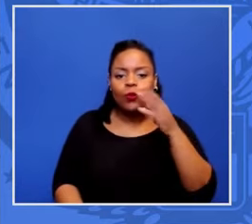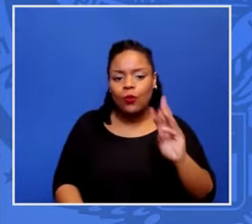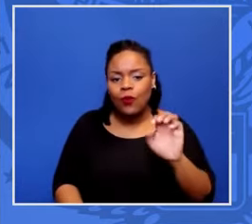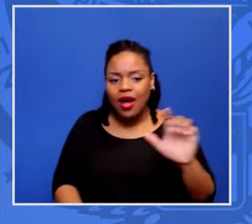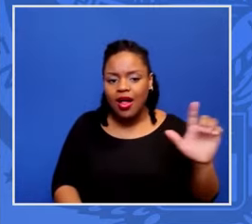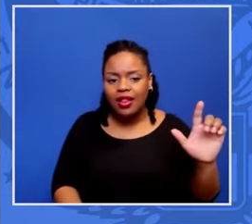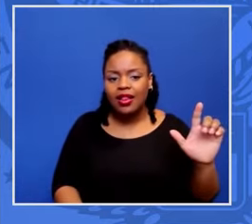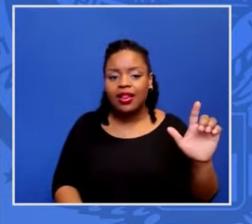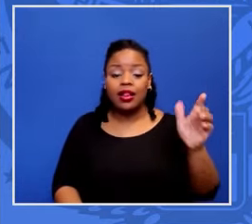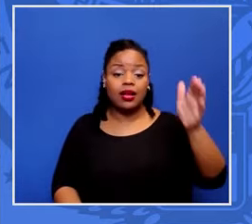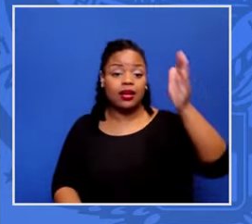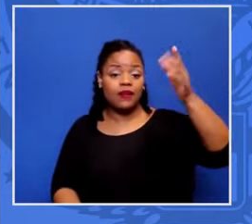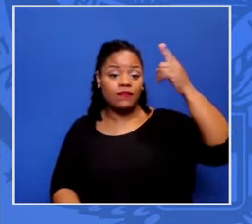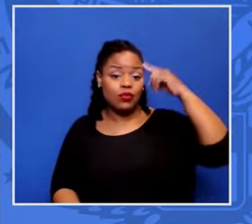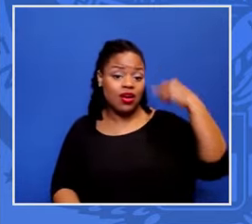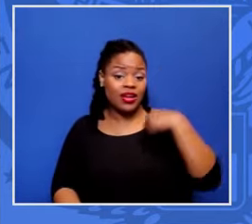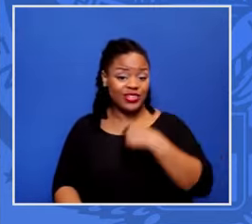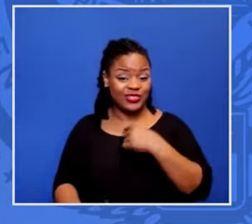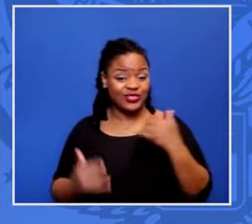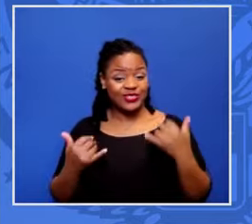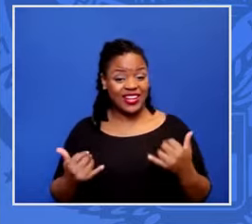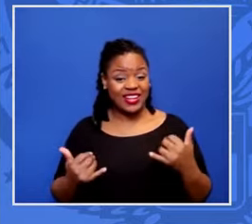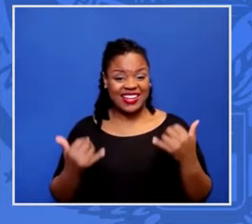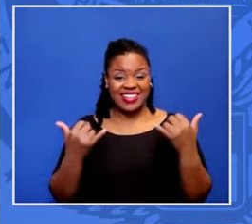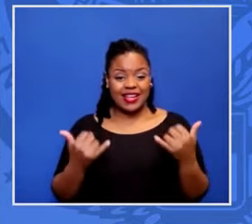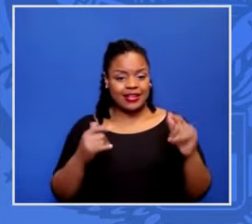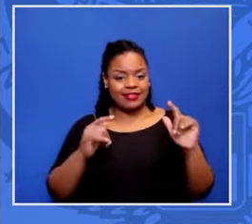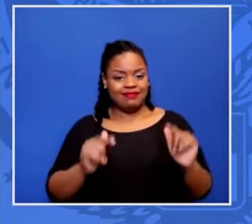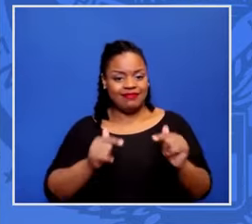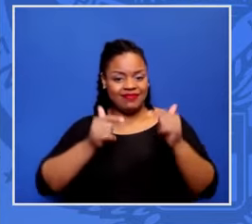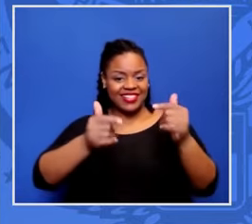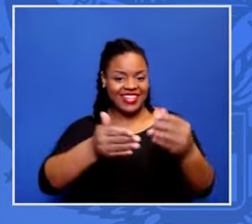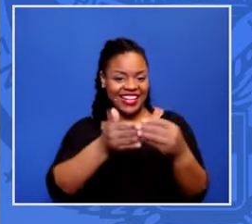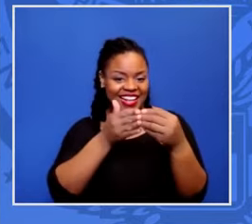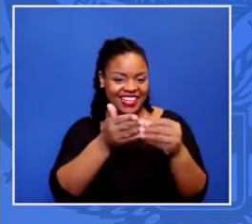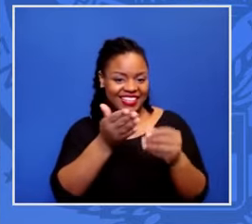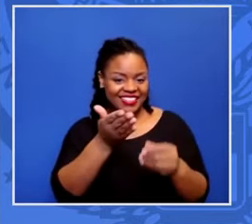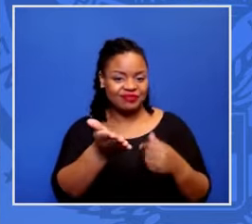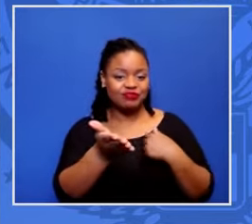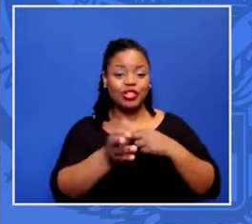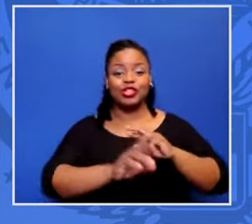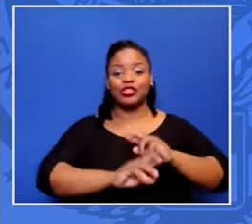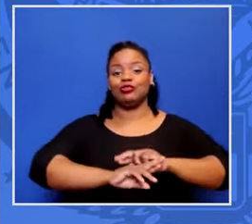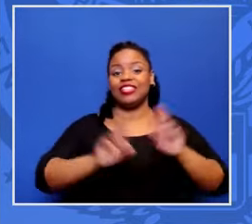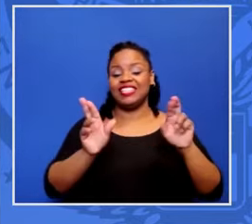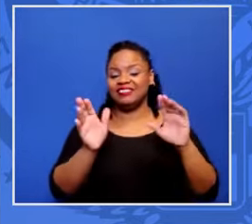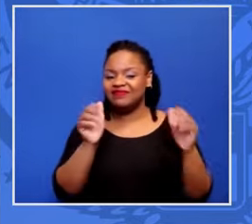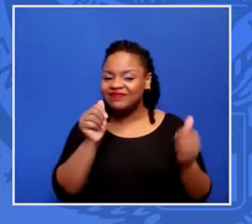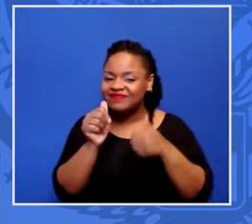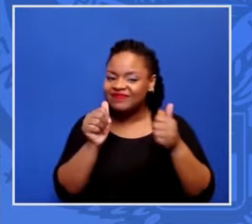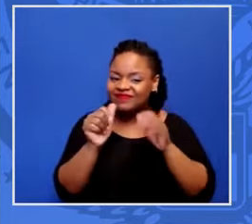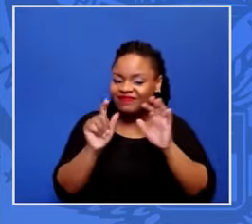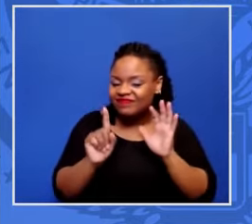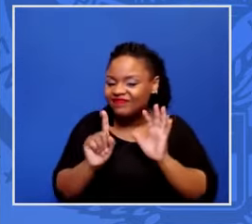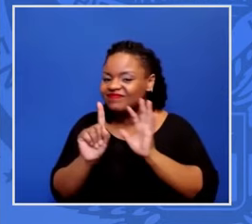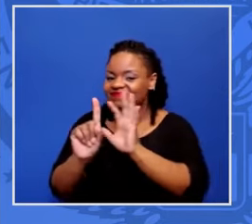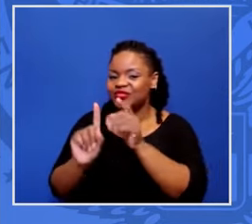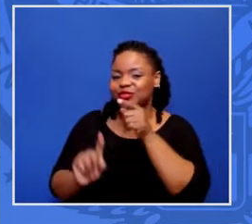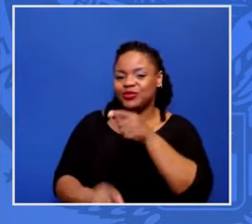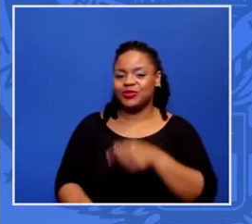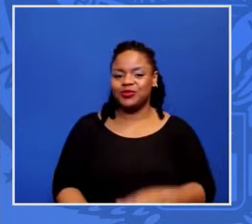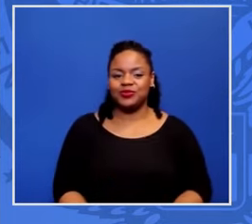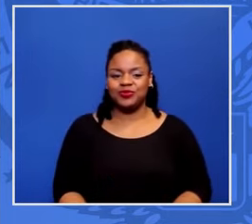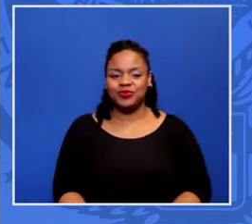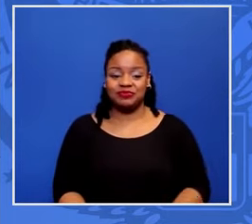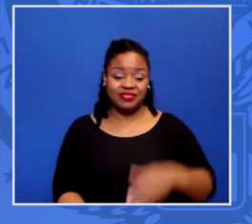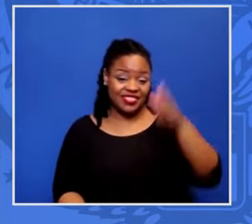lead for us, and we're ready to march with you. Good luck. God bless you. Joe, I'm proud of you, and you